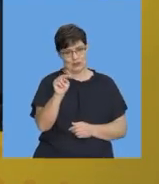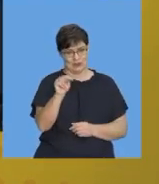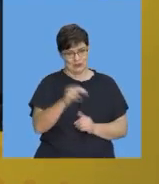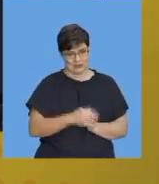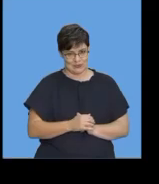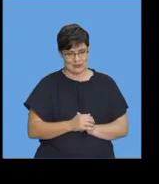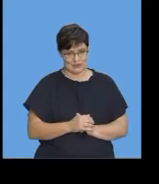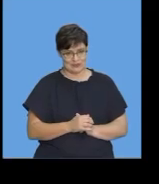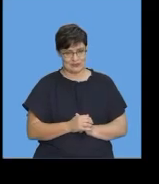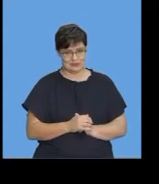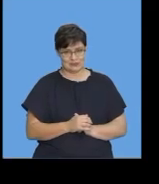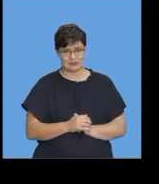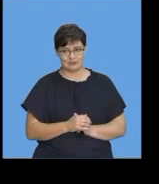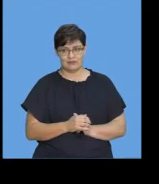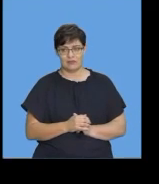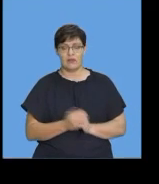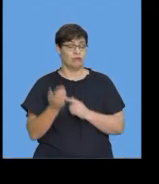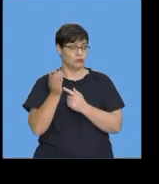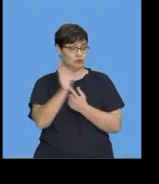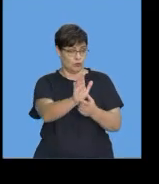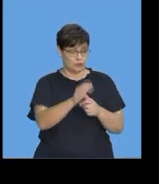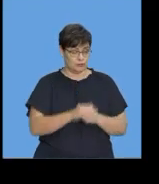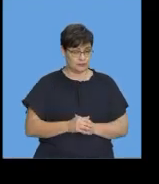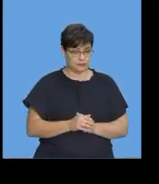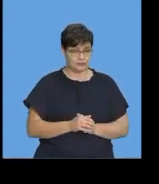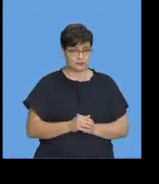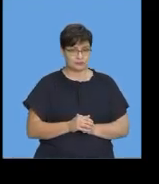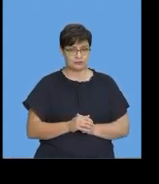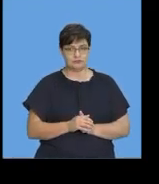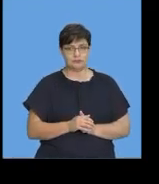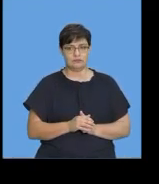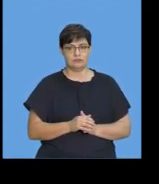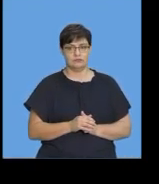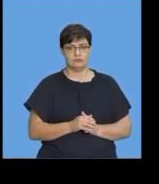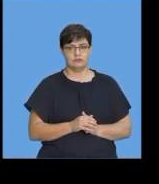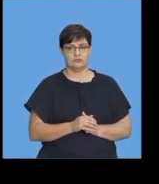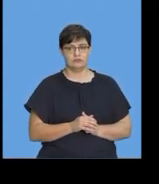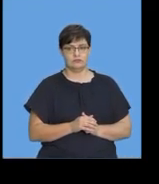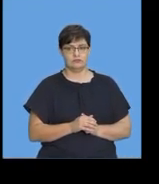No. Let me illustrate.